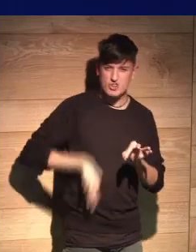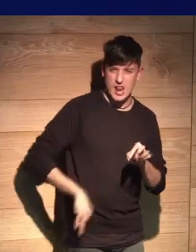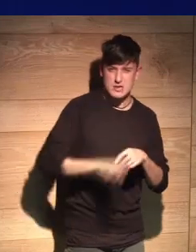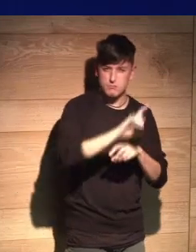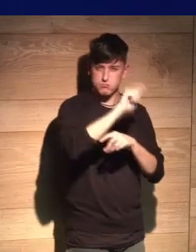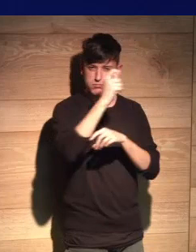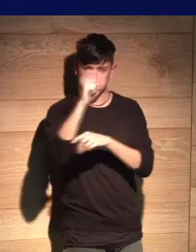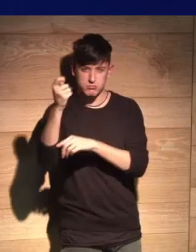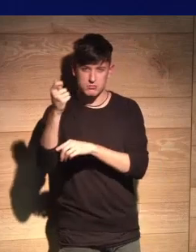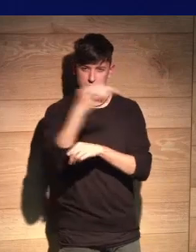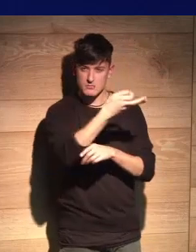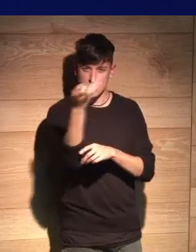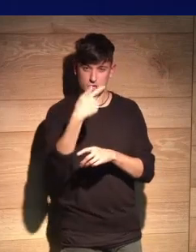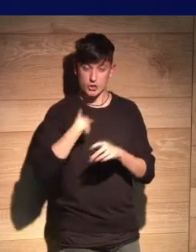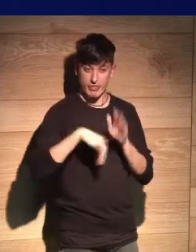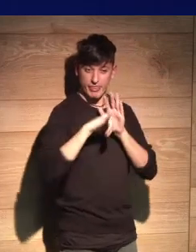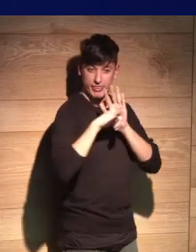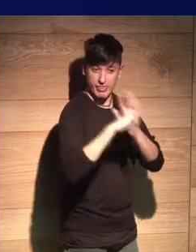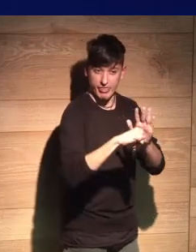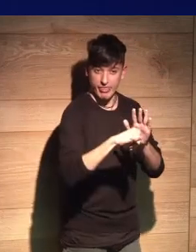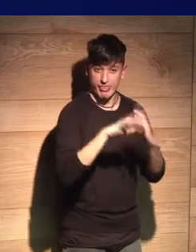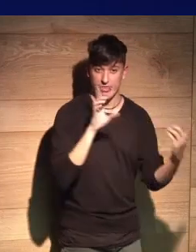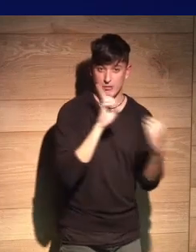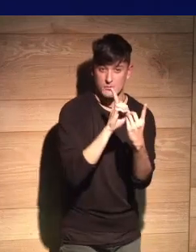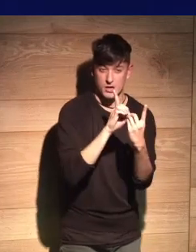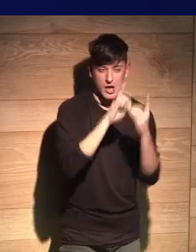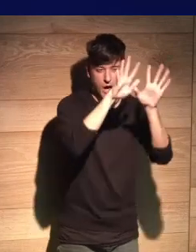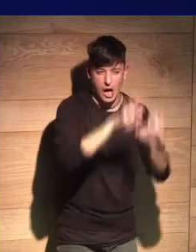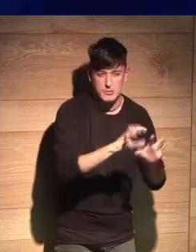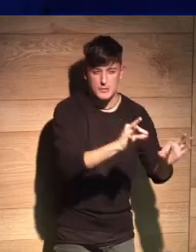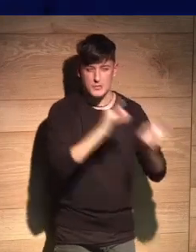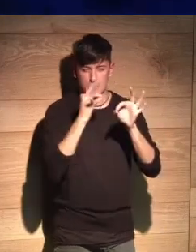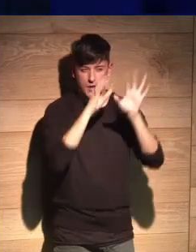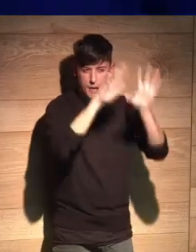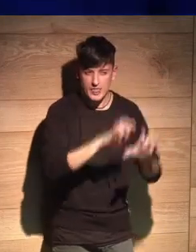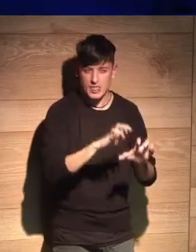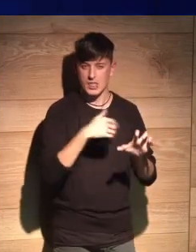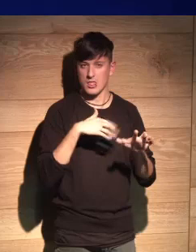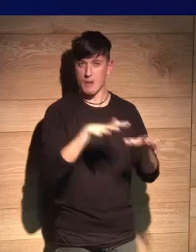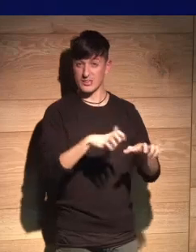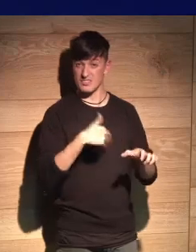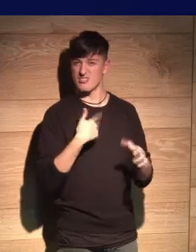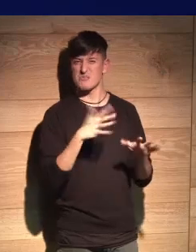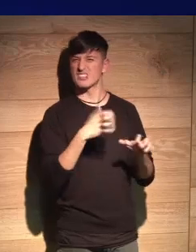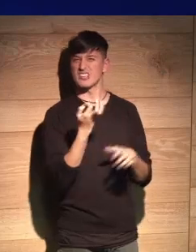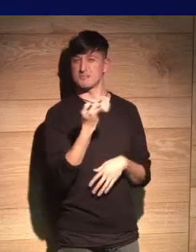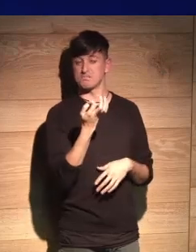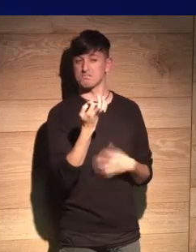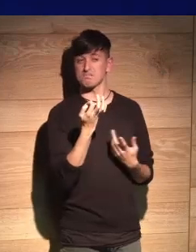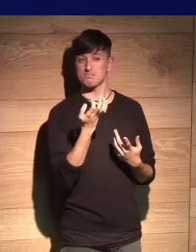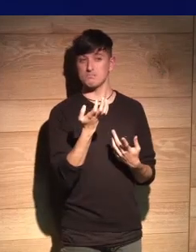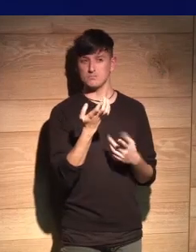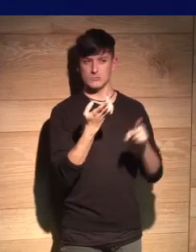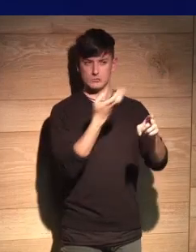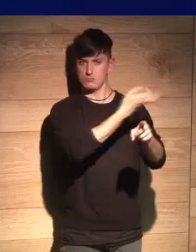some successful professionals whom I came very close to learn from them. Especially what I learned was that